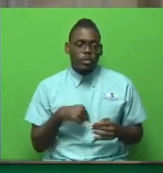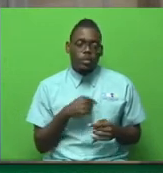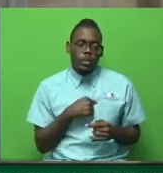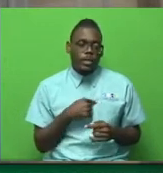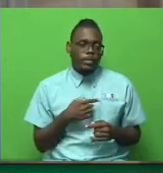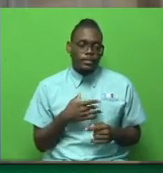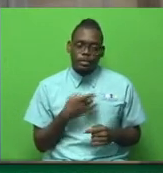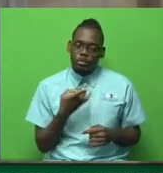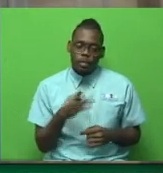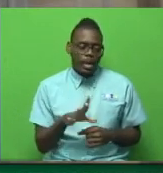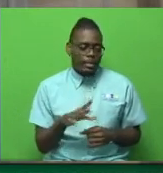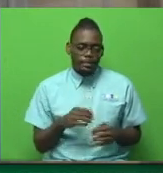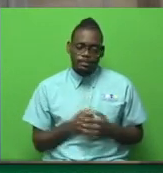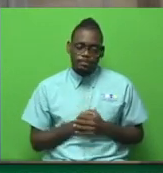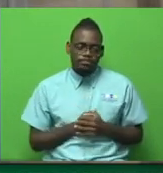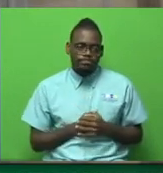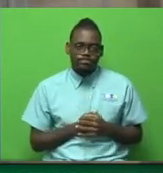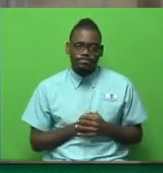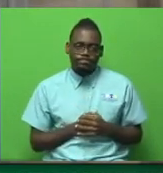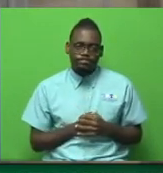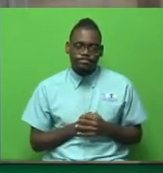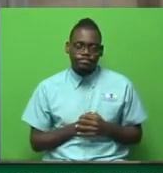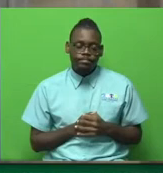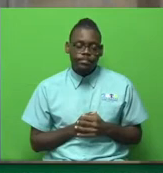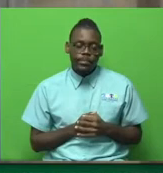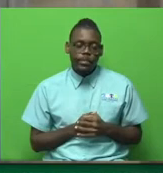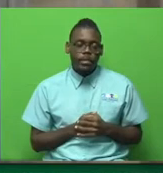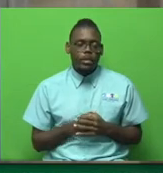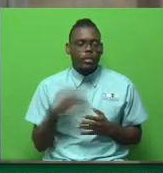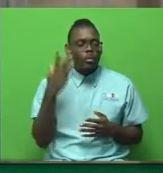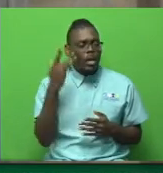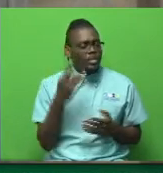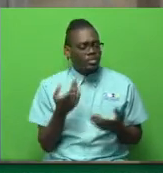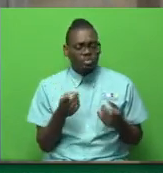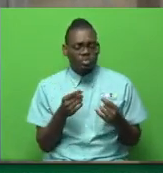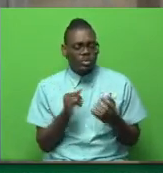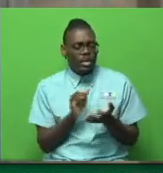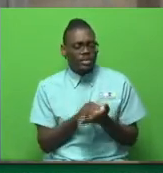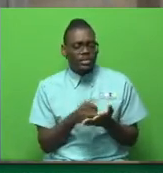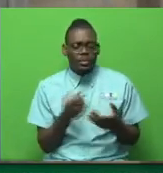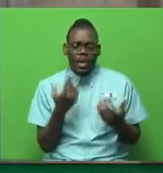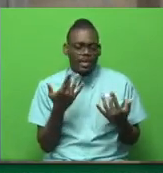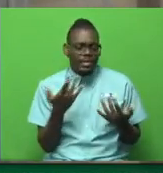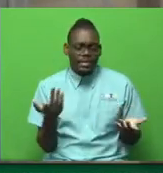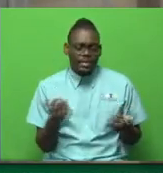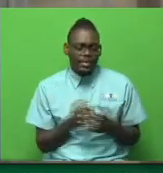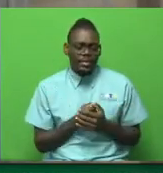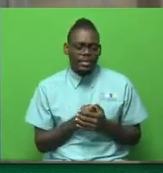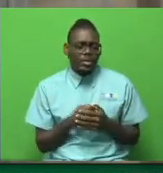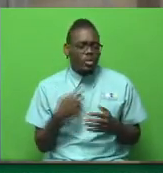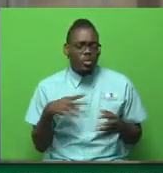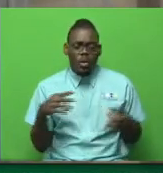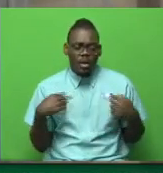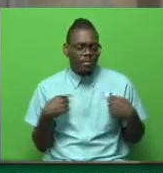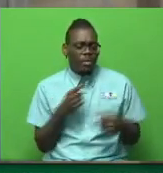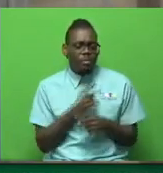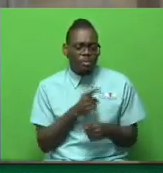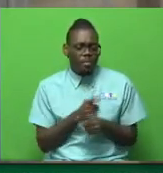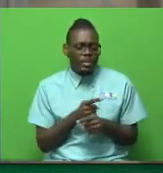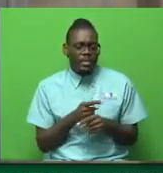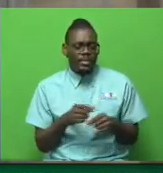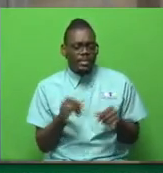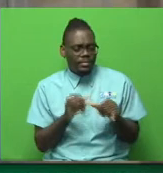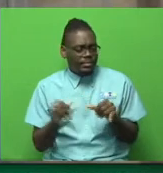resent that right why did they do it was it there is no scientific basis for what they did in